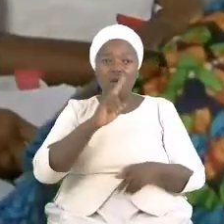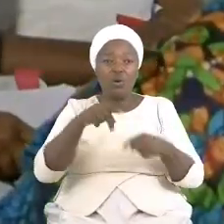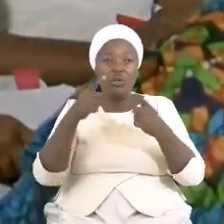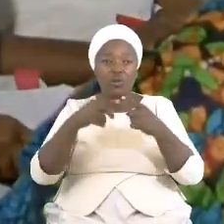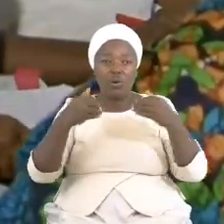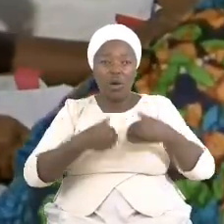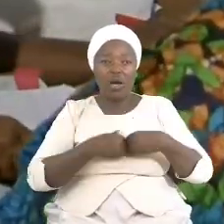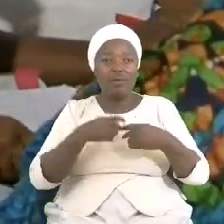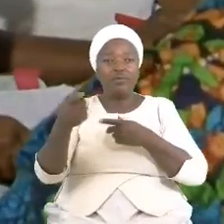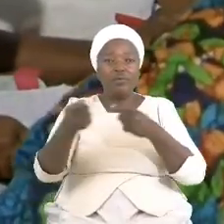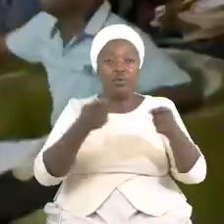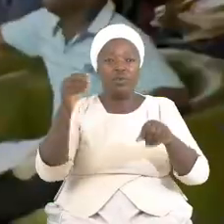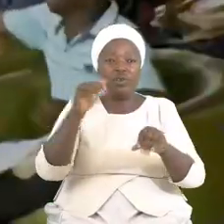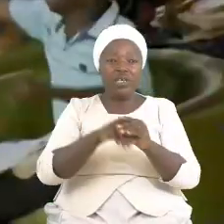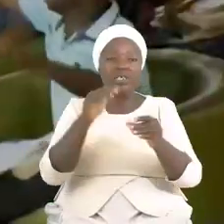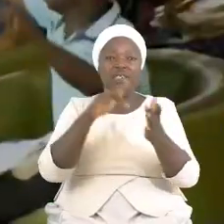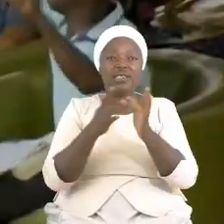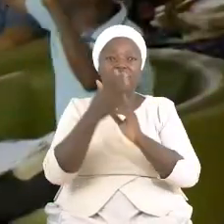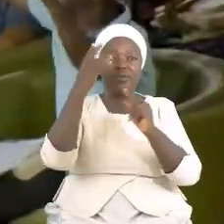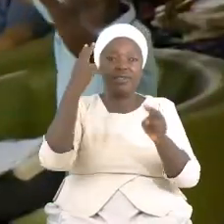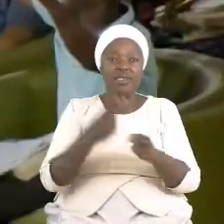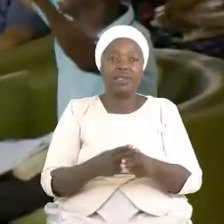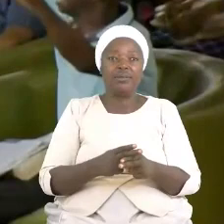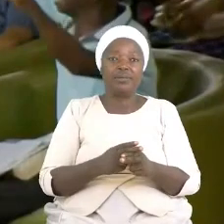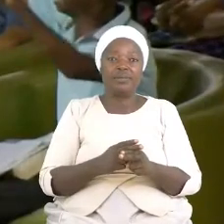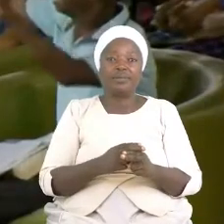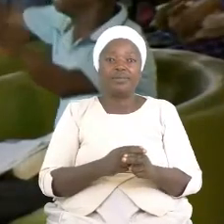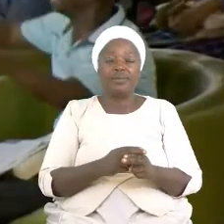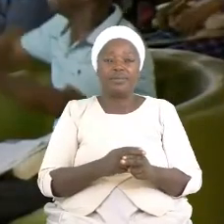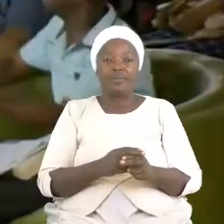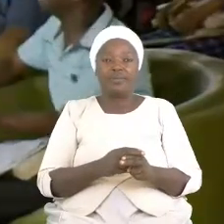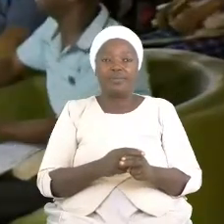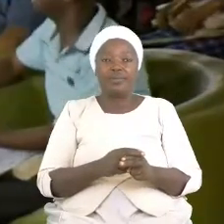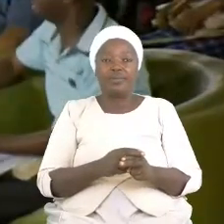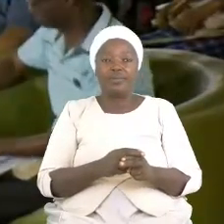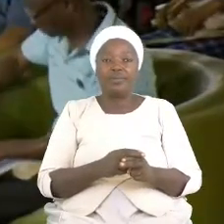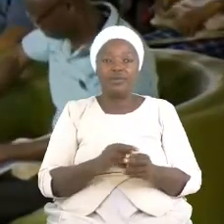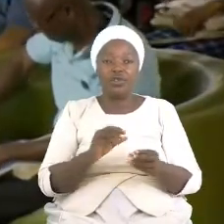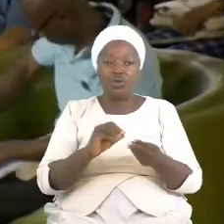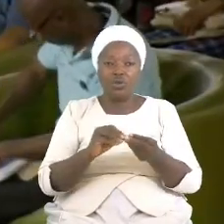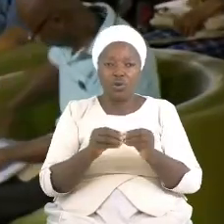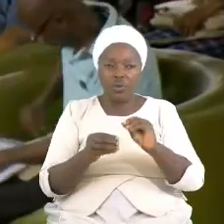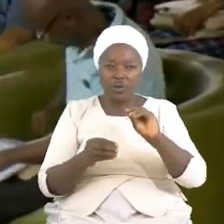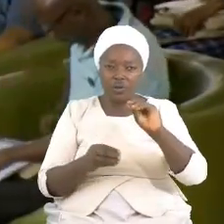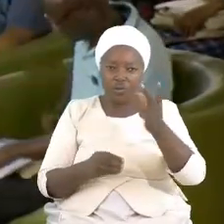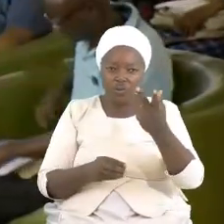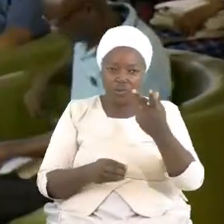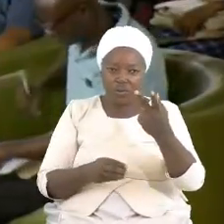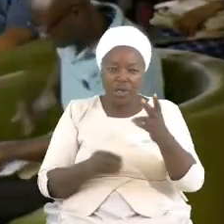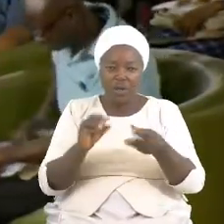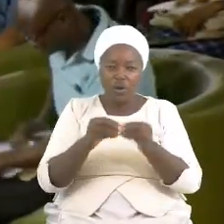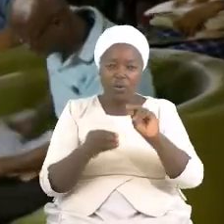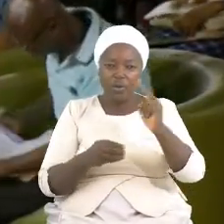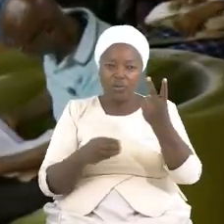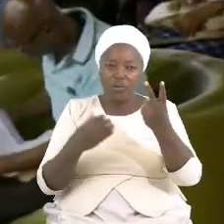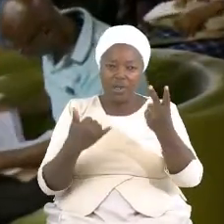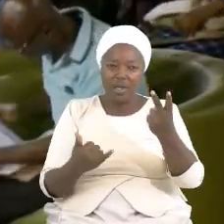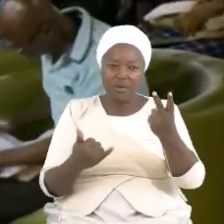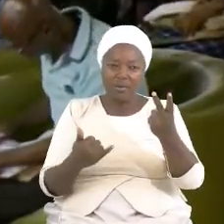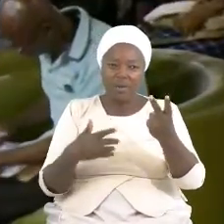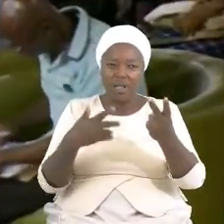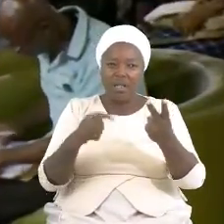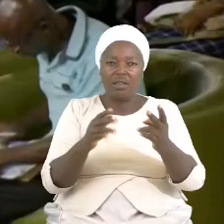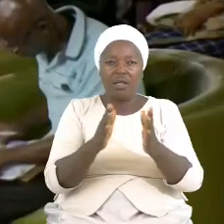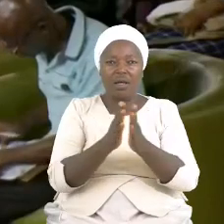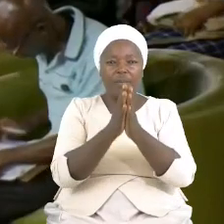dominion in Jesus' name. Number two now. We're looking at number two. The prayer